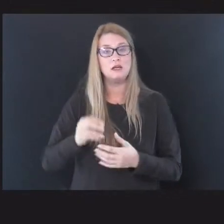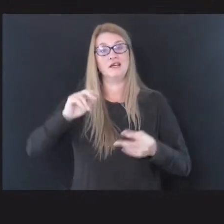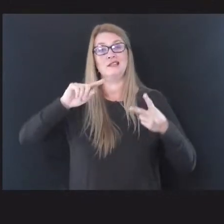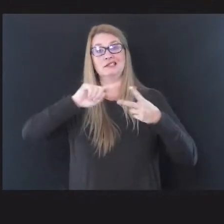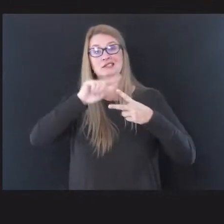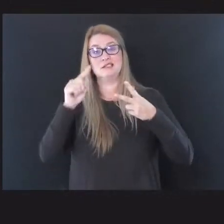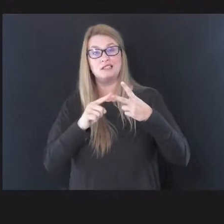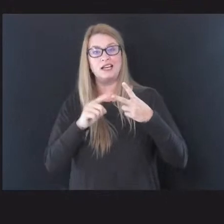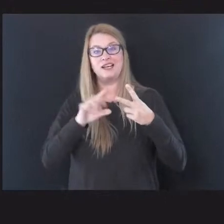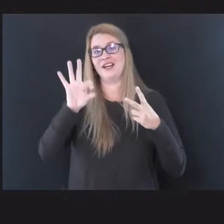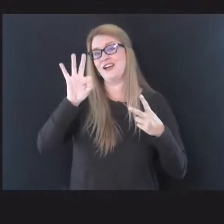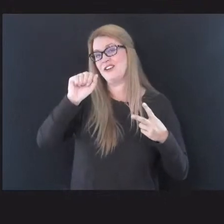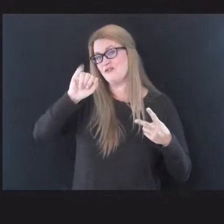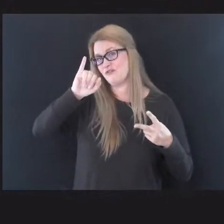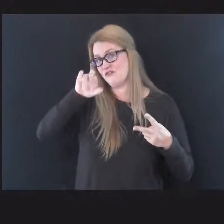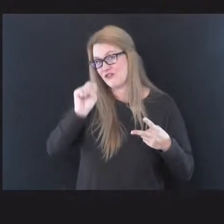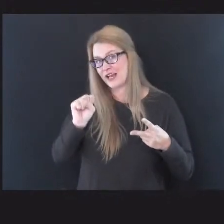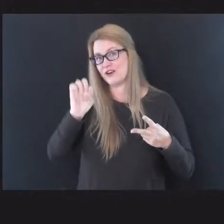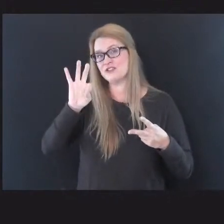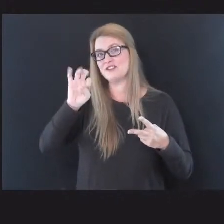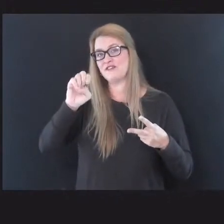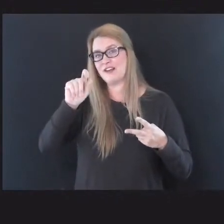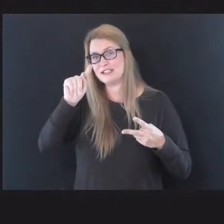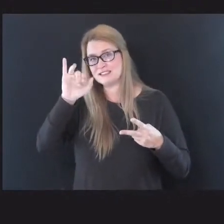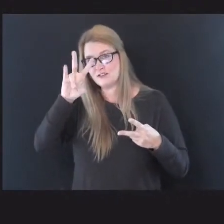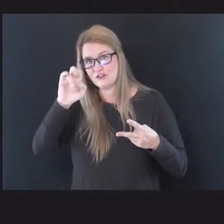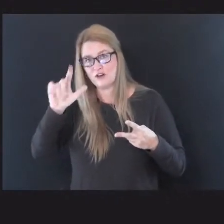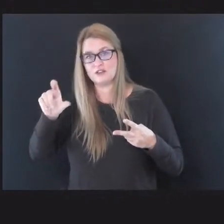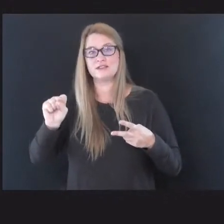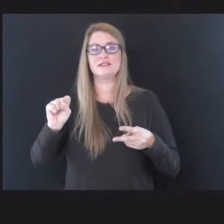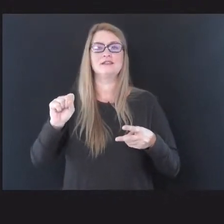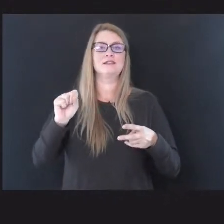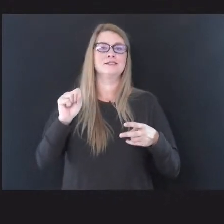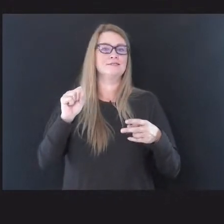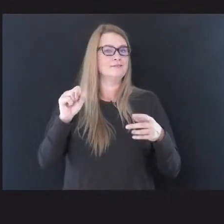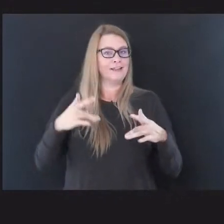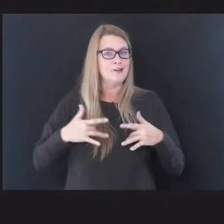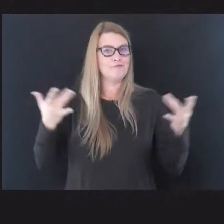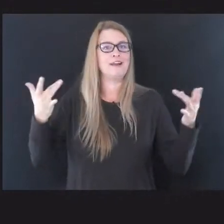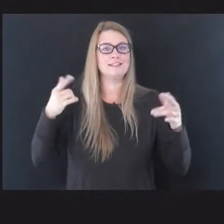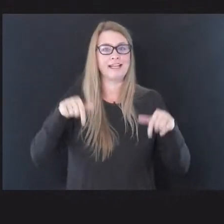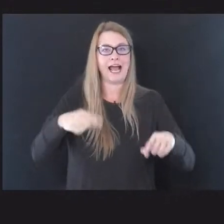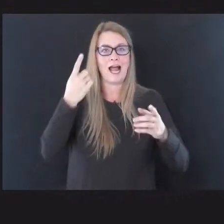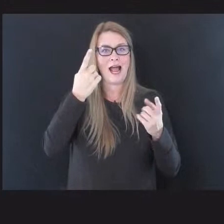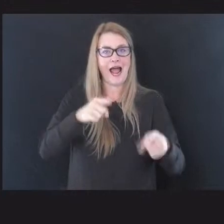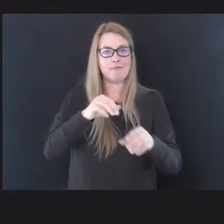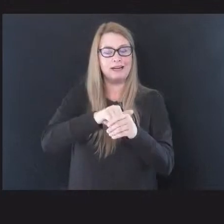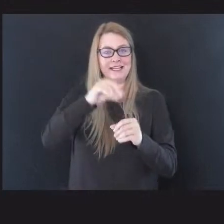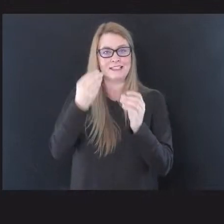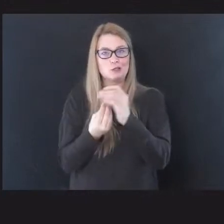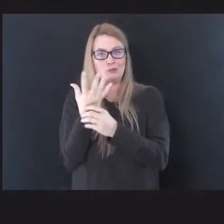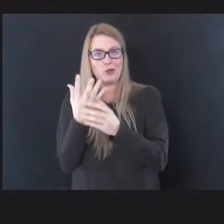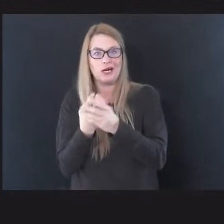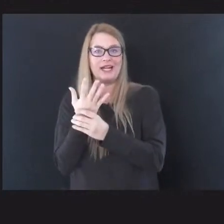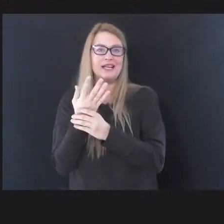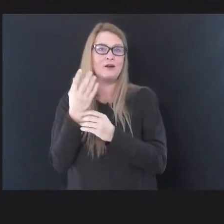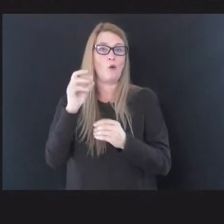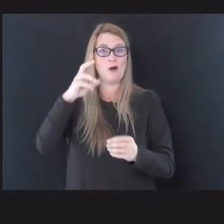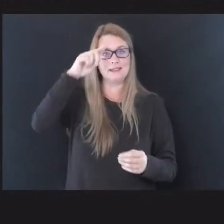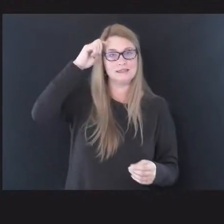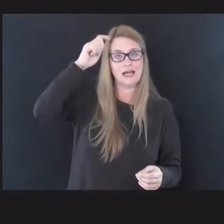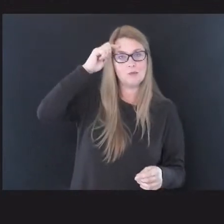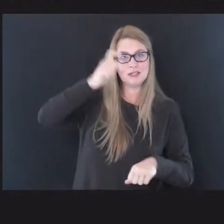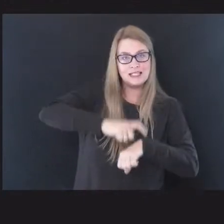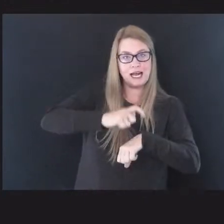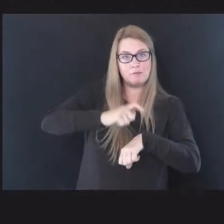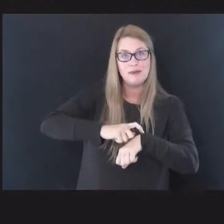and festivals vendors are starting to book their events this year. The ones in the spring are still up in the air. Some of these things